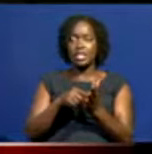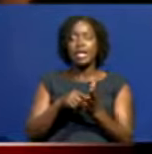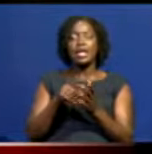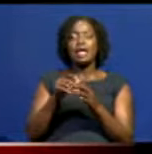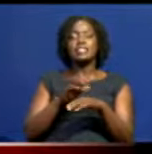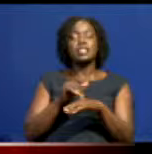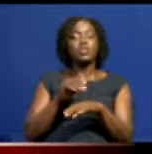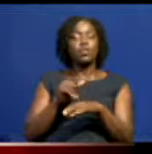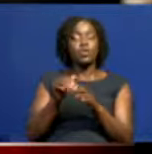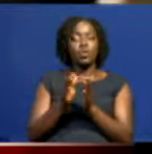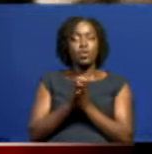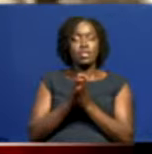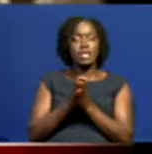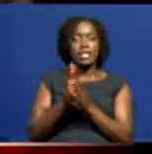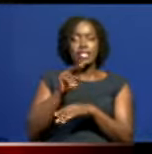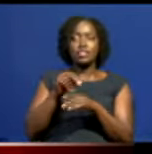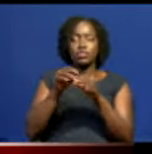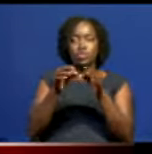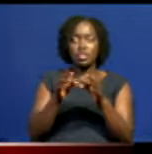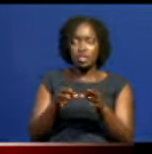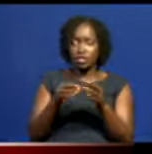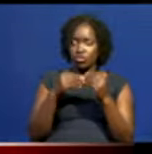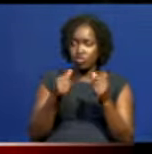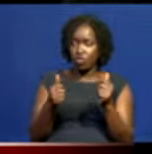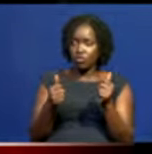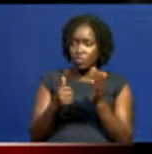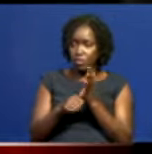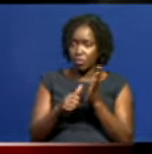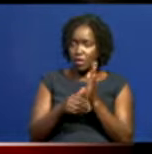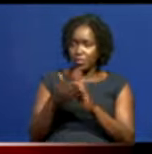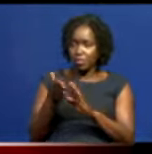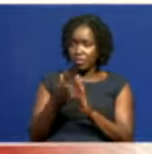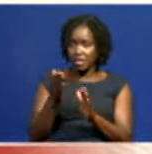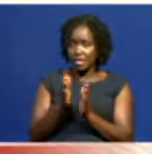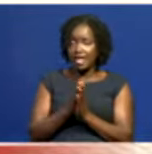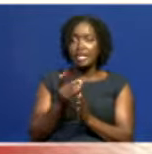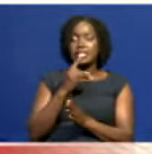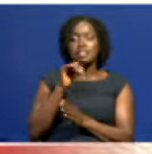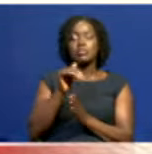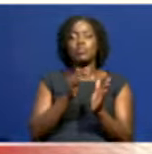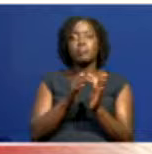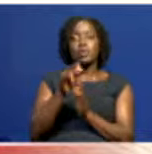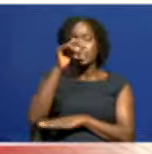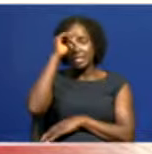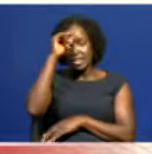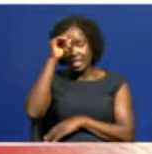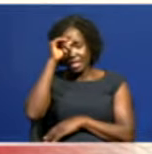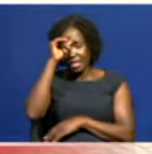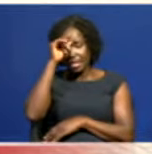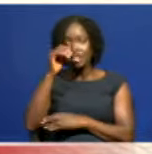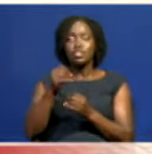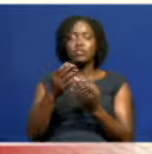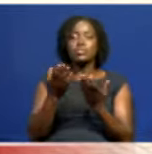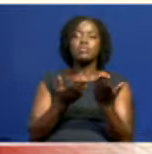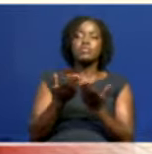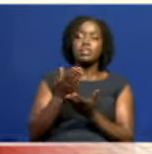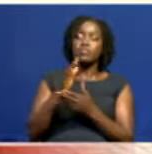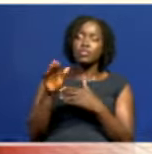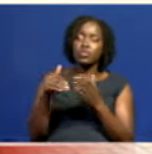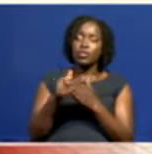wito kwa hazina kuu iharakishe kusuluhisha mzozo huu, Kuria alisema mipango ya serikali ya kutoa huduma zake